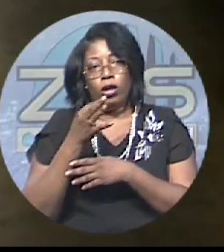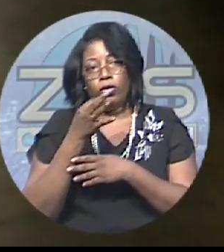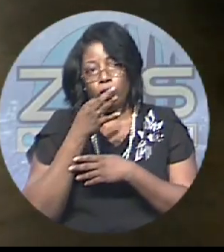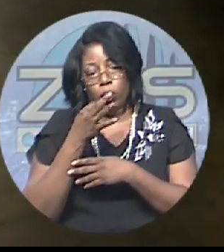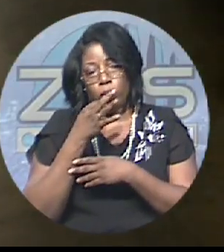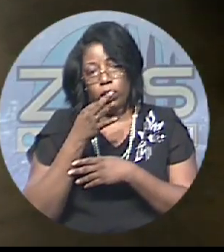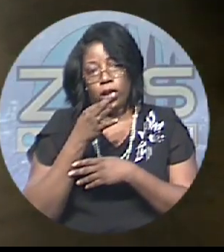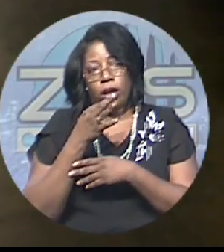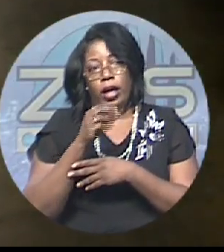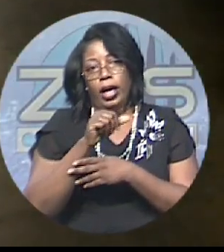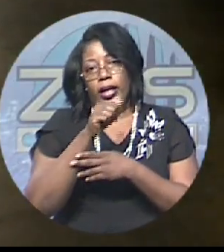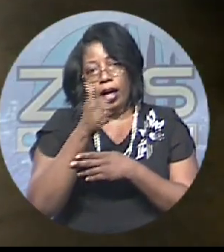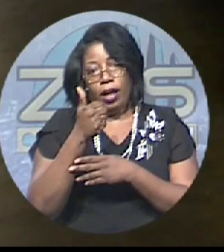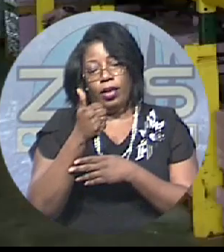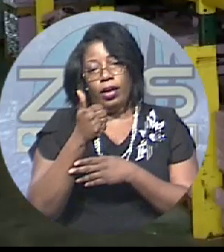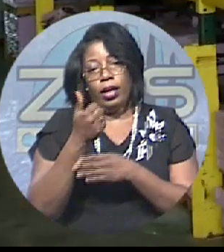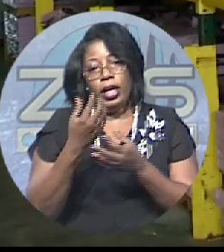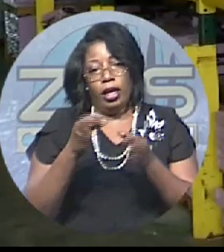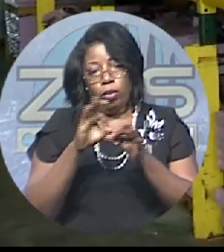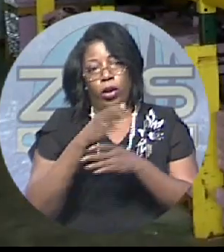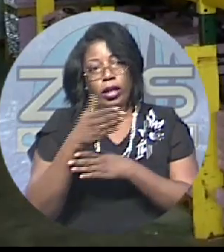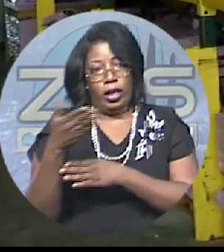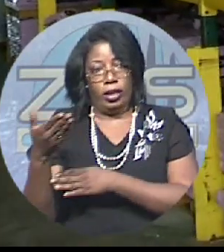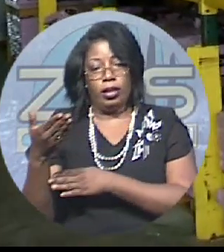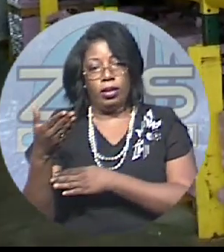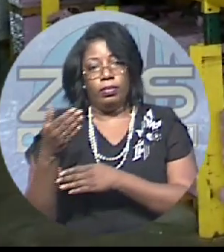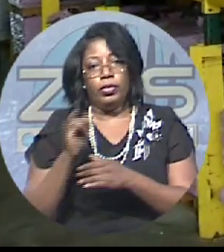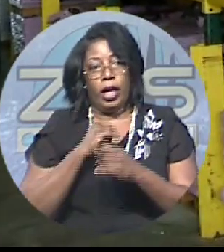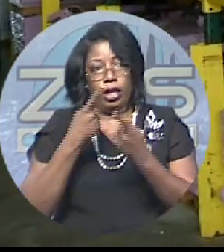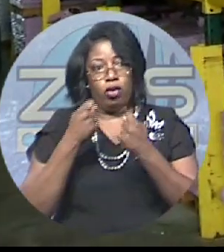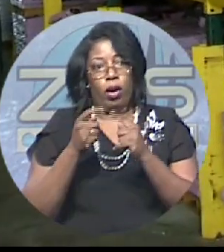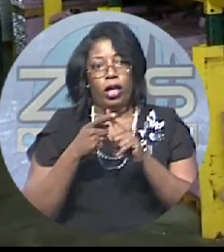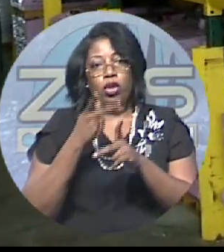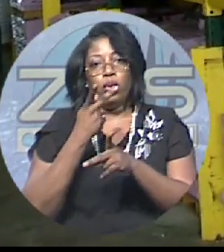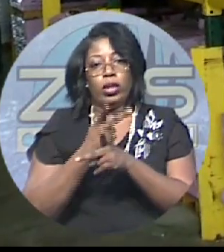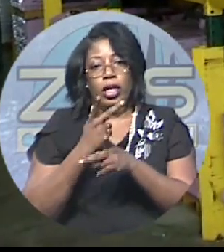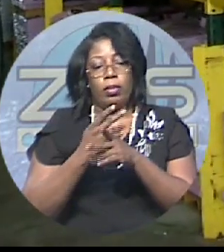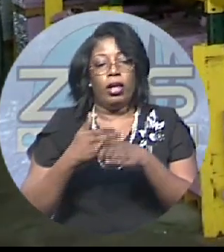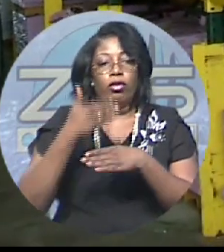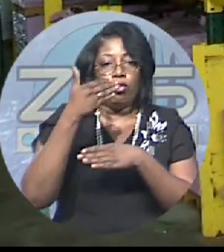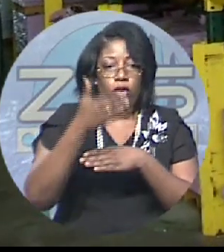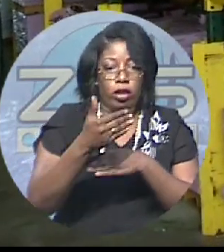and other essential items. I try to keep ahead of